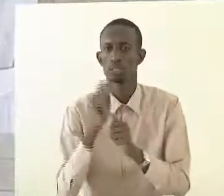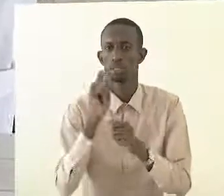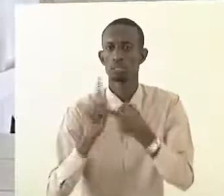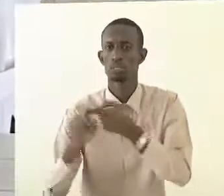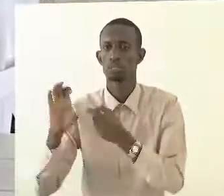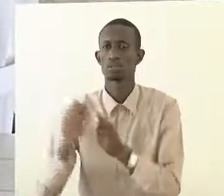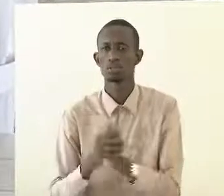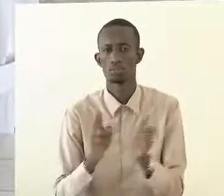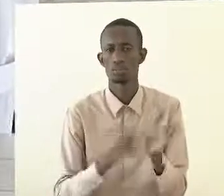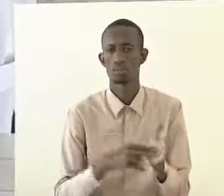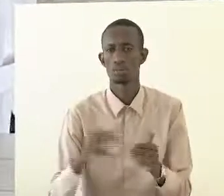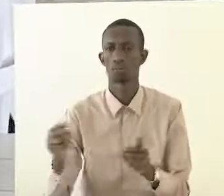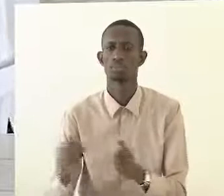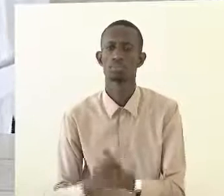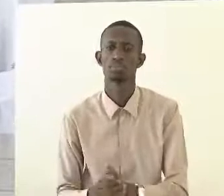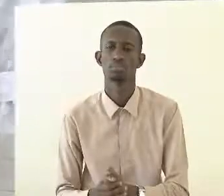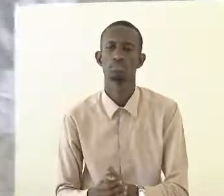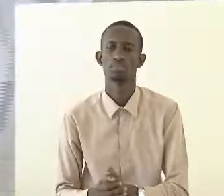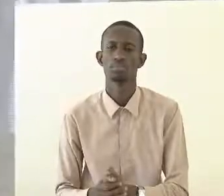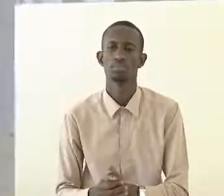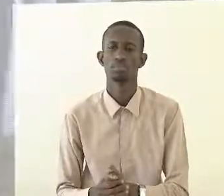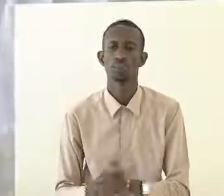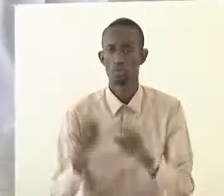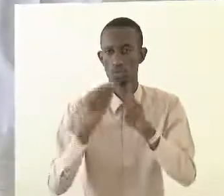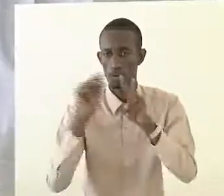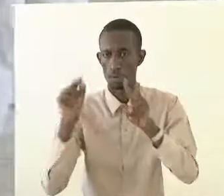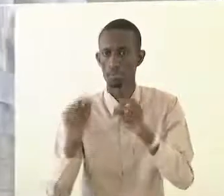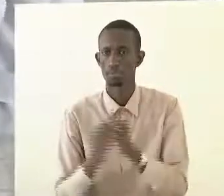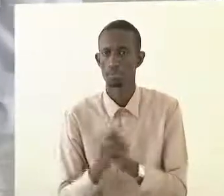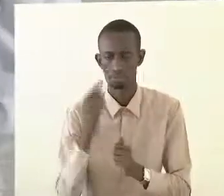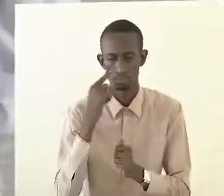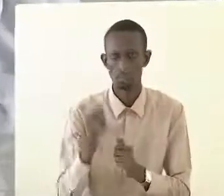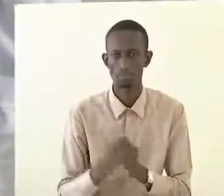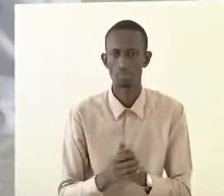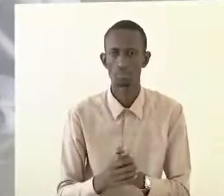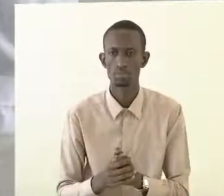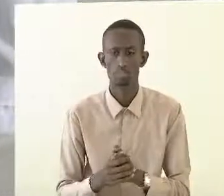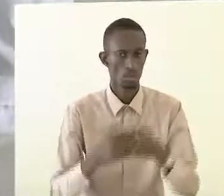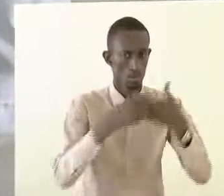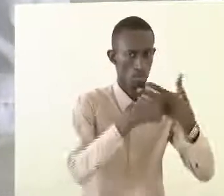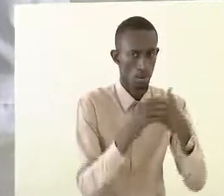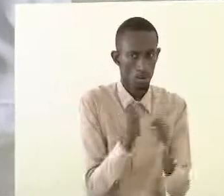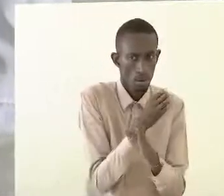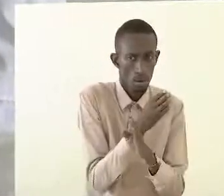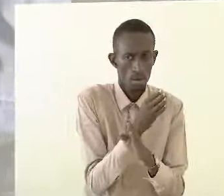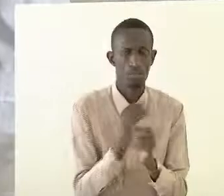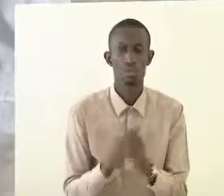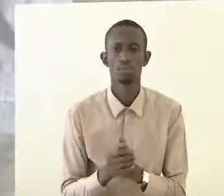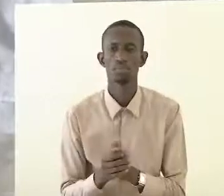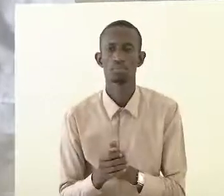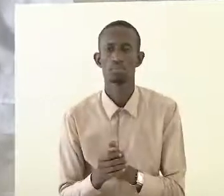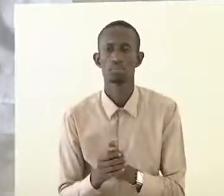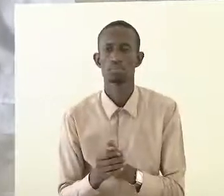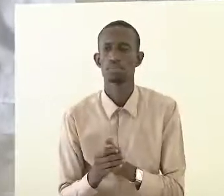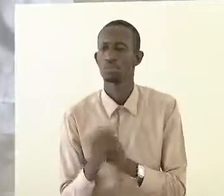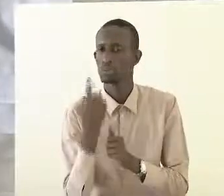and replacing T by its value, I'll be having negative square root of 1 minus